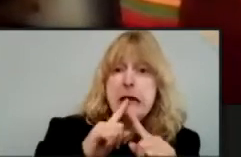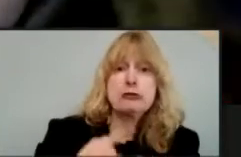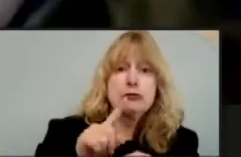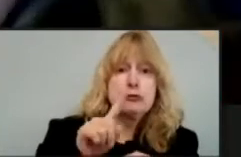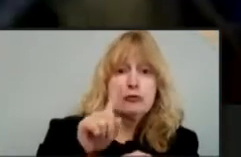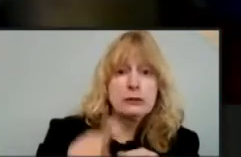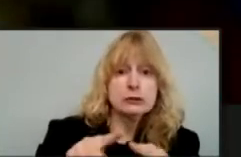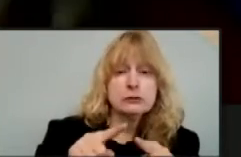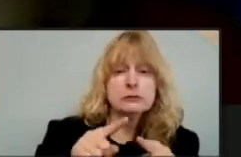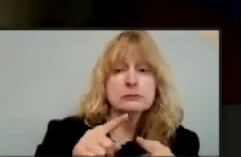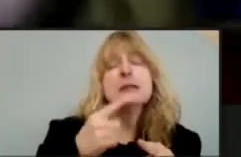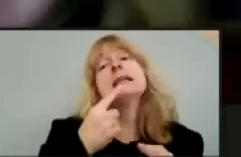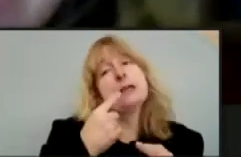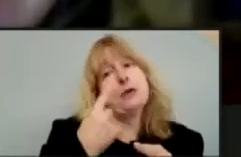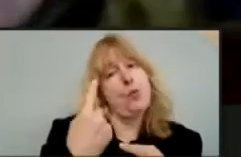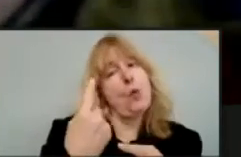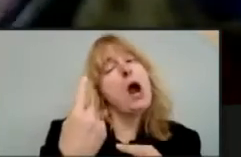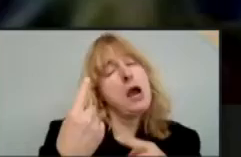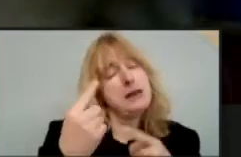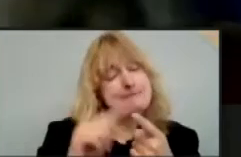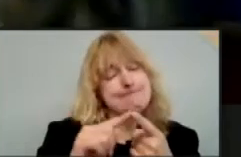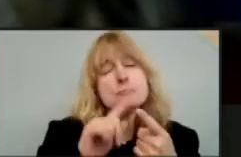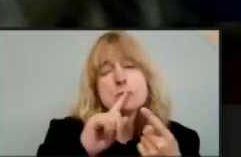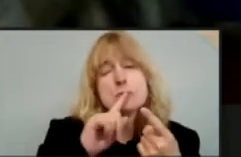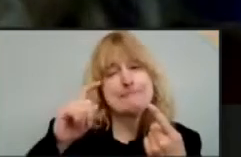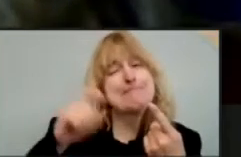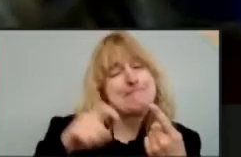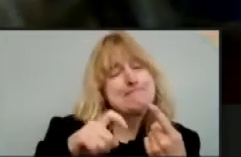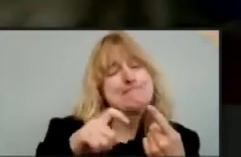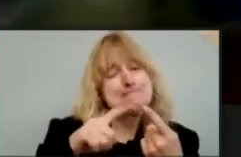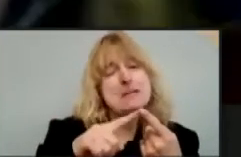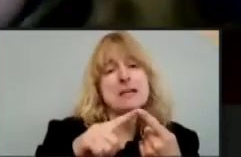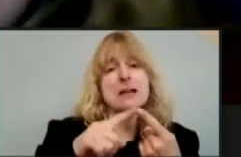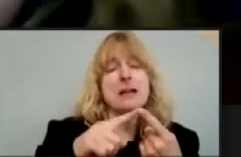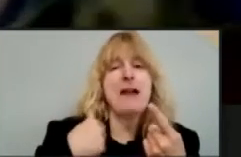So the one burning question, because I think there's two questions that have